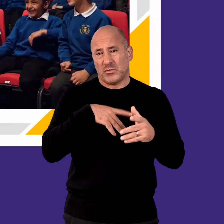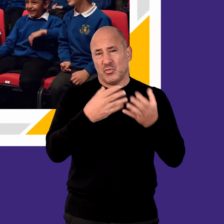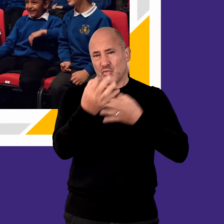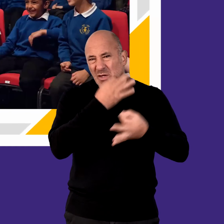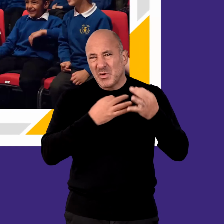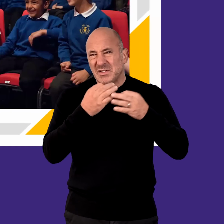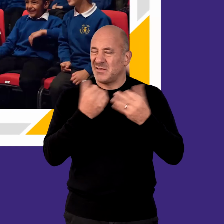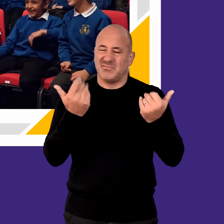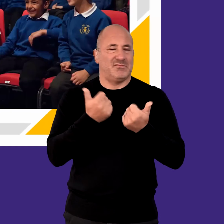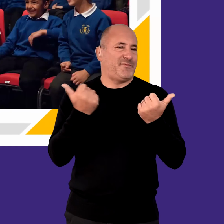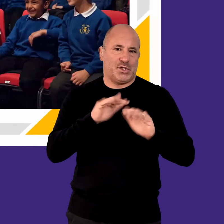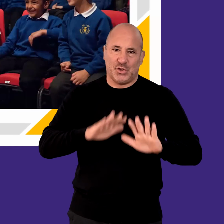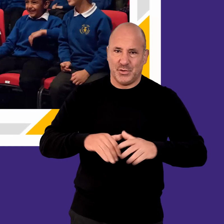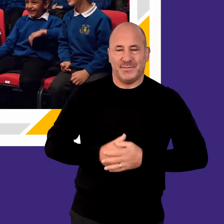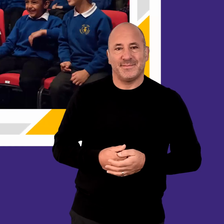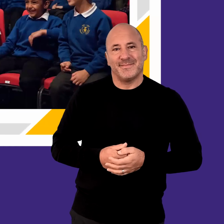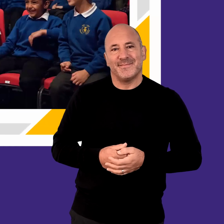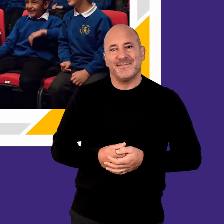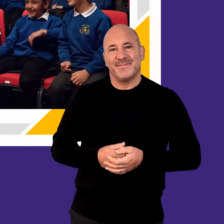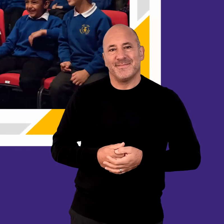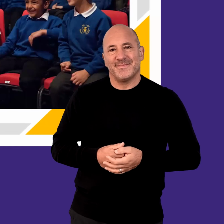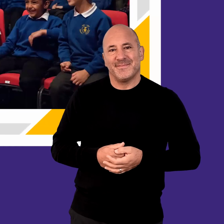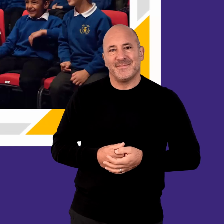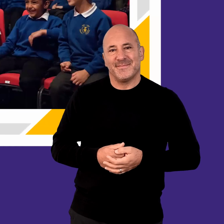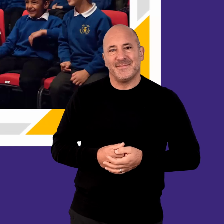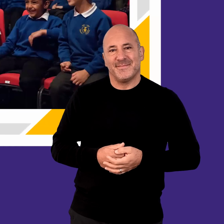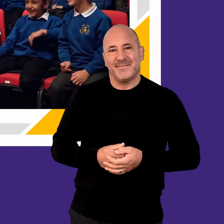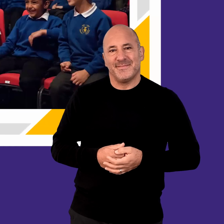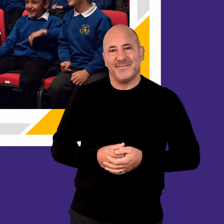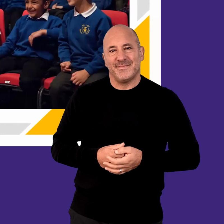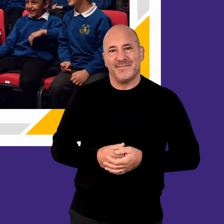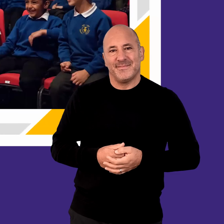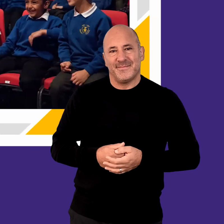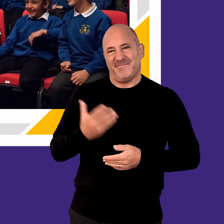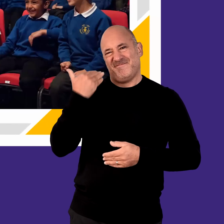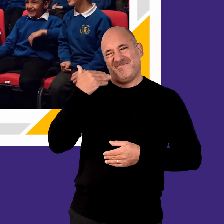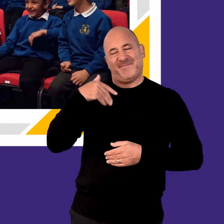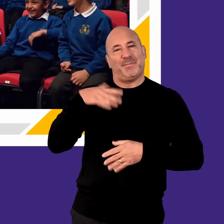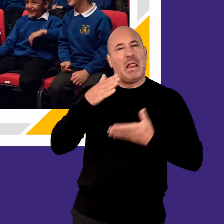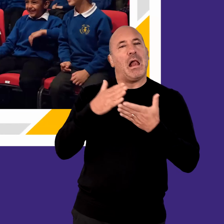to raise your hand and you can unmute and ask your question.